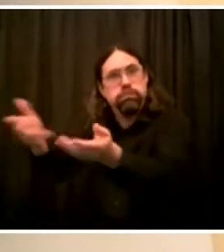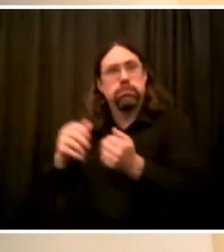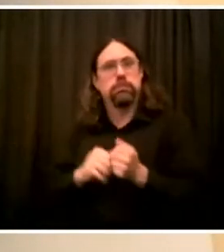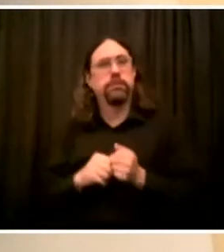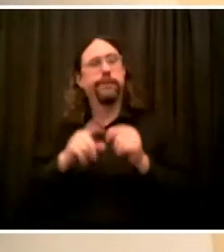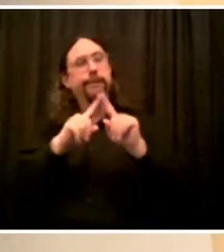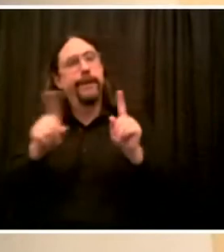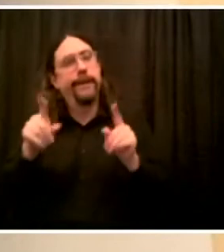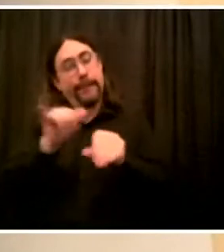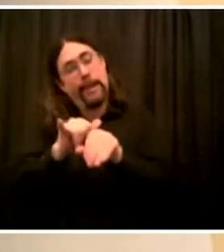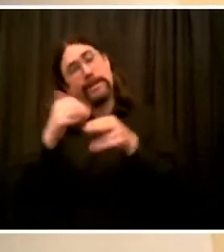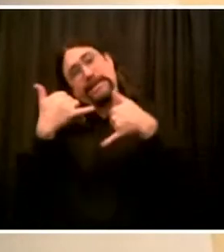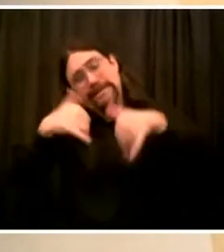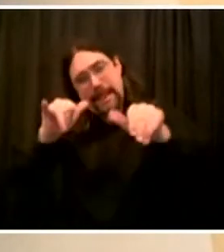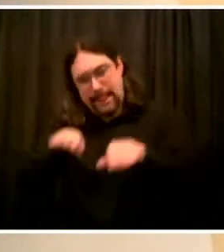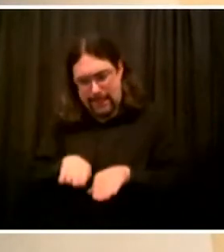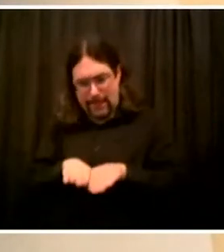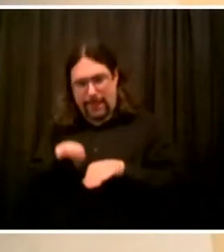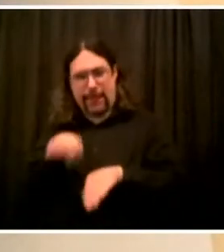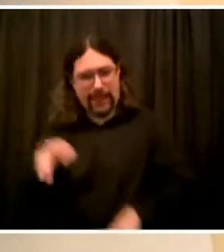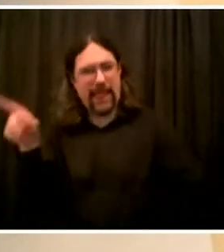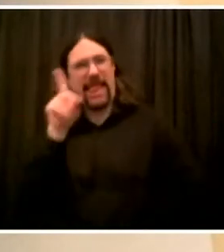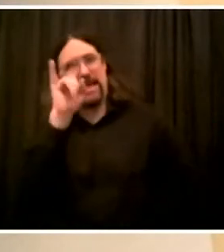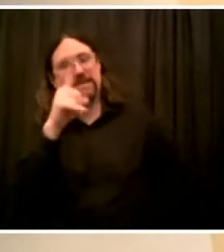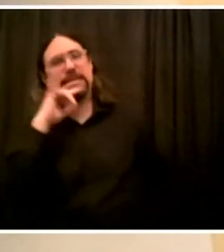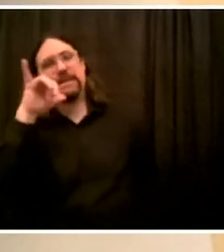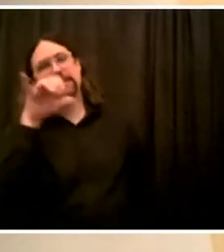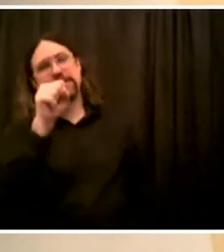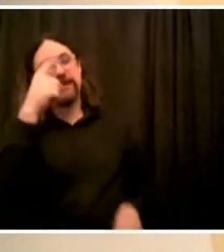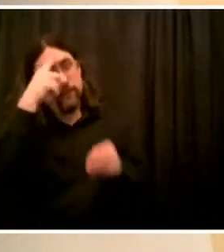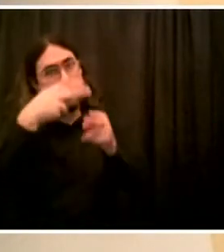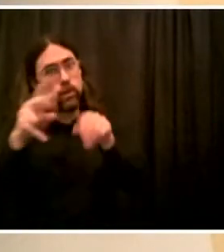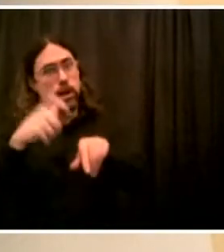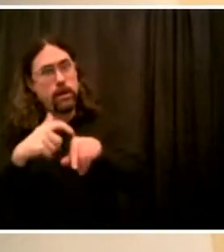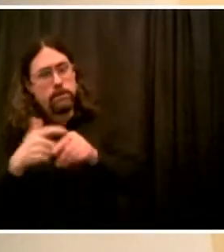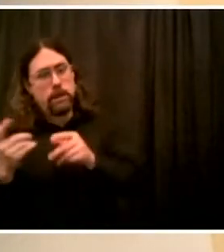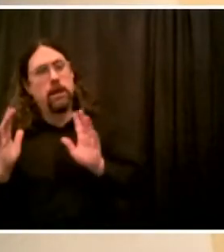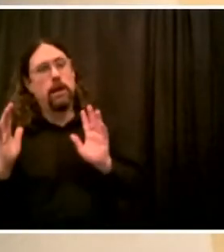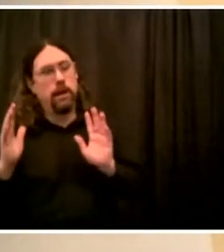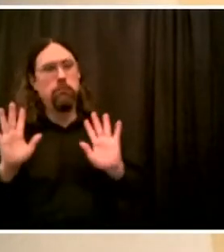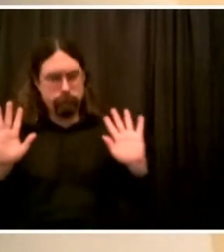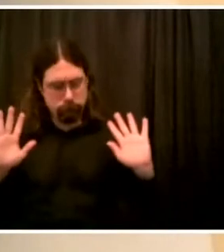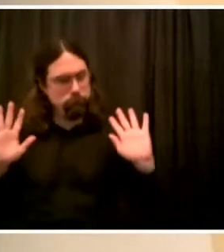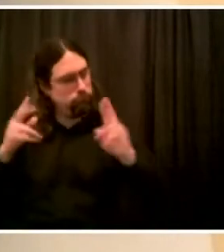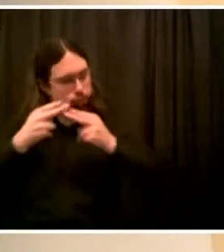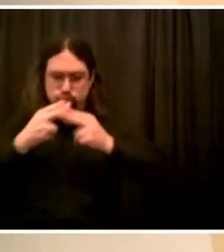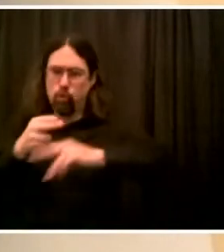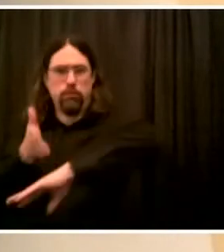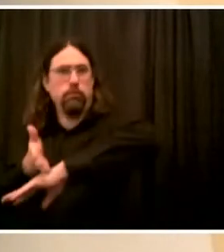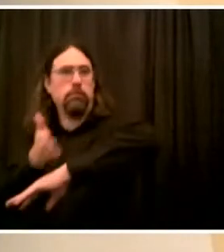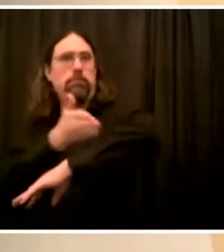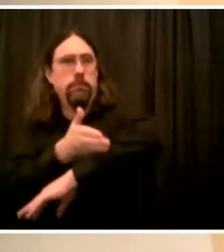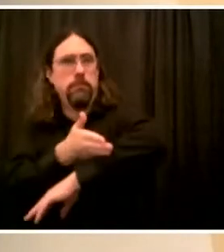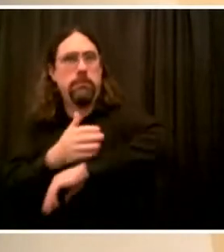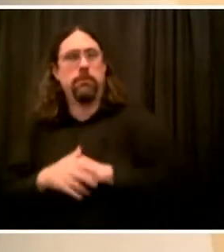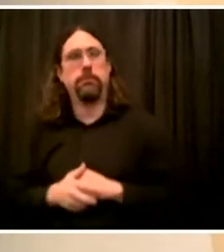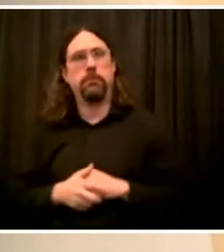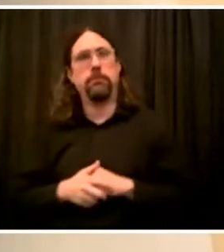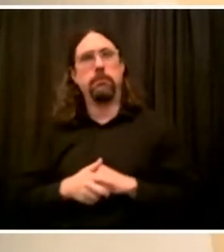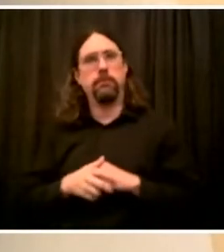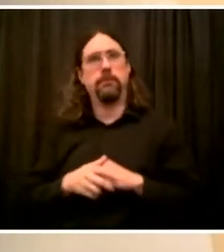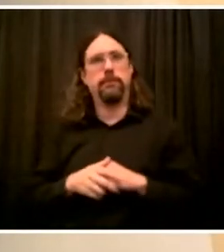of a week or so, we've got 103 human beings that are actually still in shelter after all of these efforts